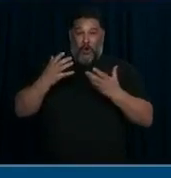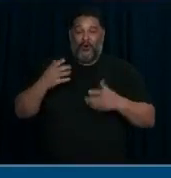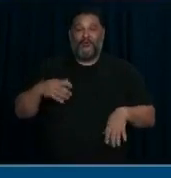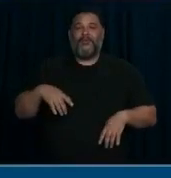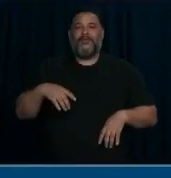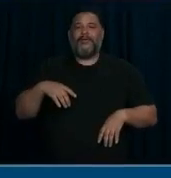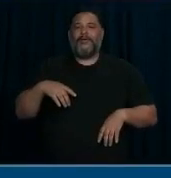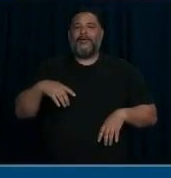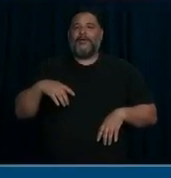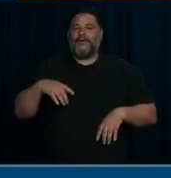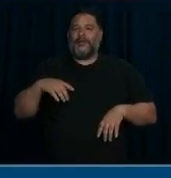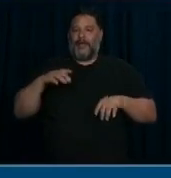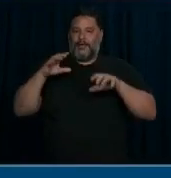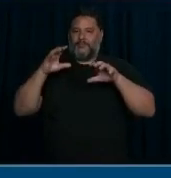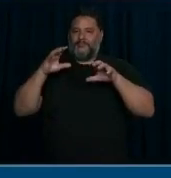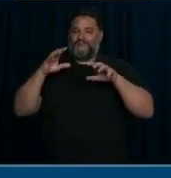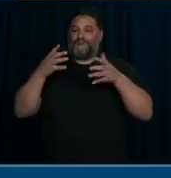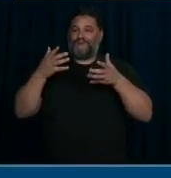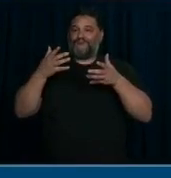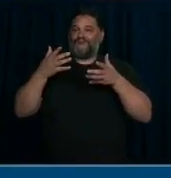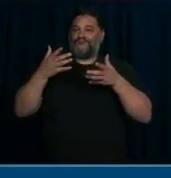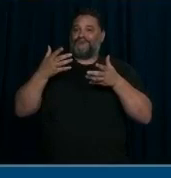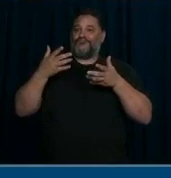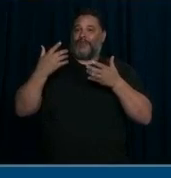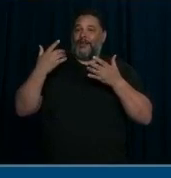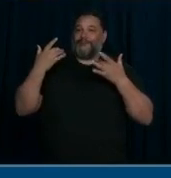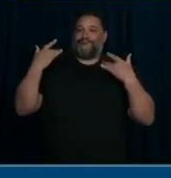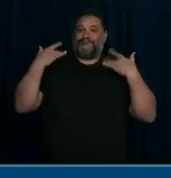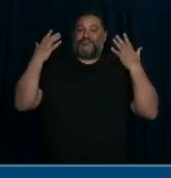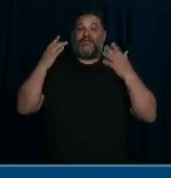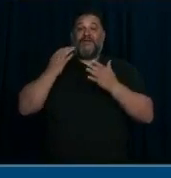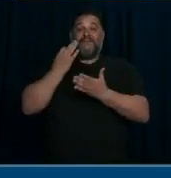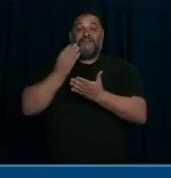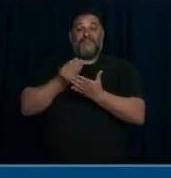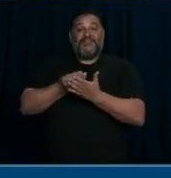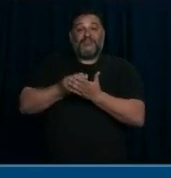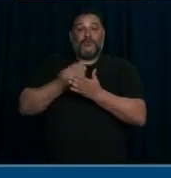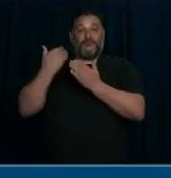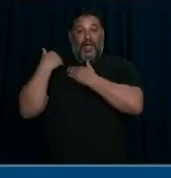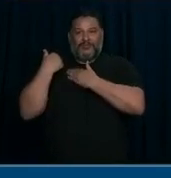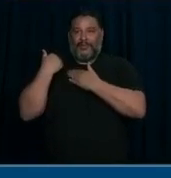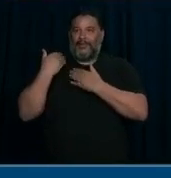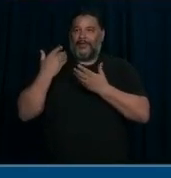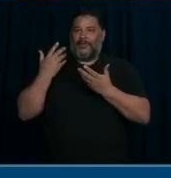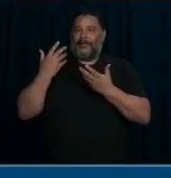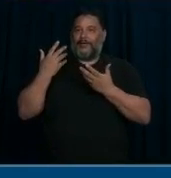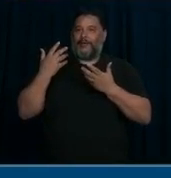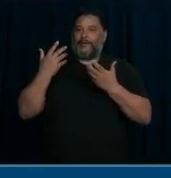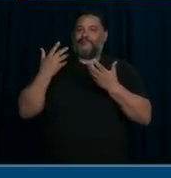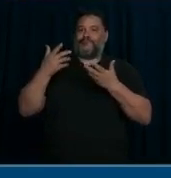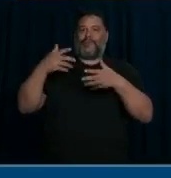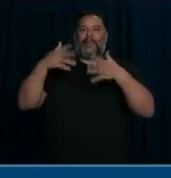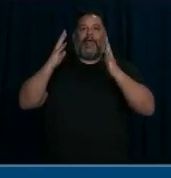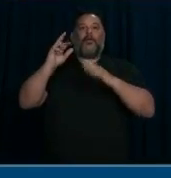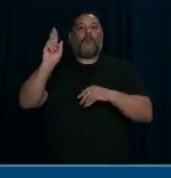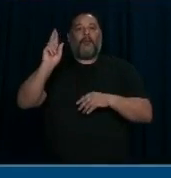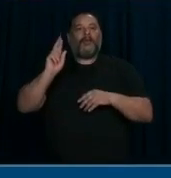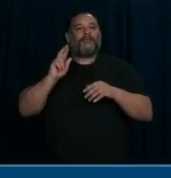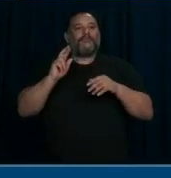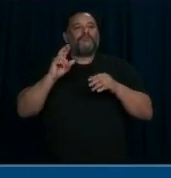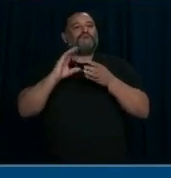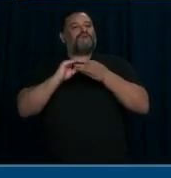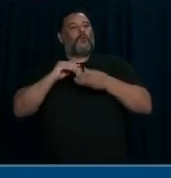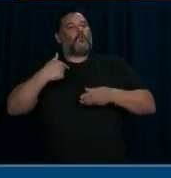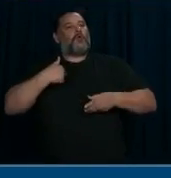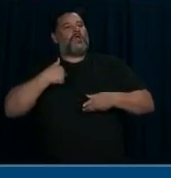fiscal responsibility to the Republican Party. Nothing could be farther from the truth. The Republican Party is the